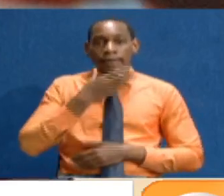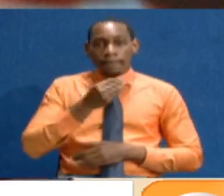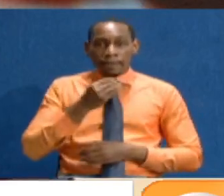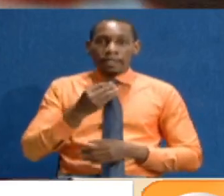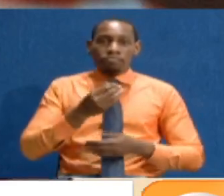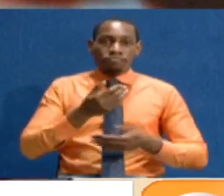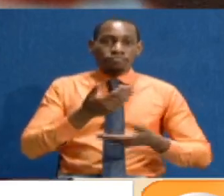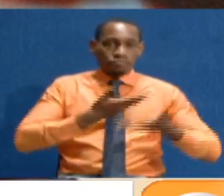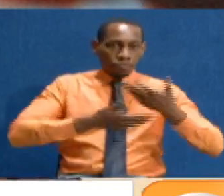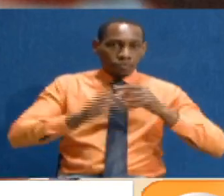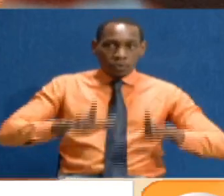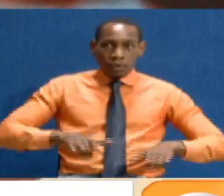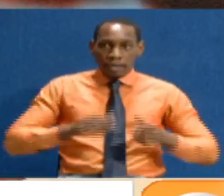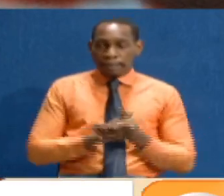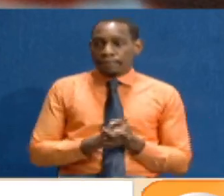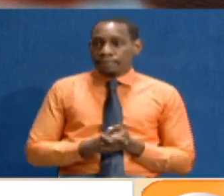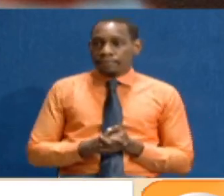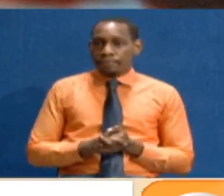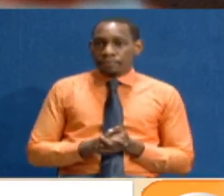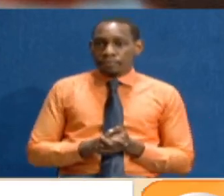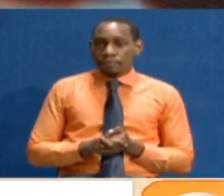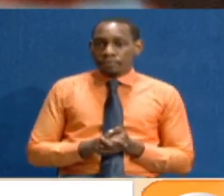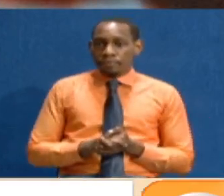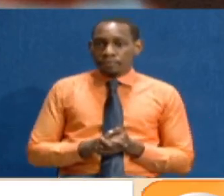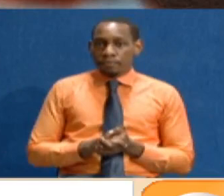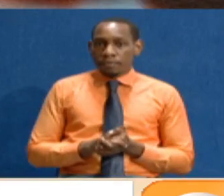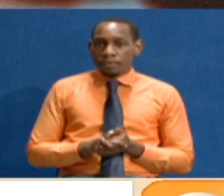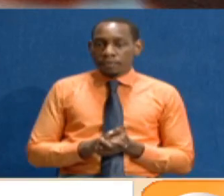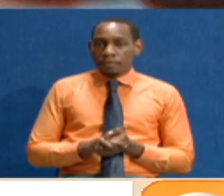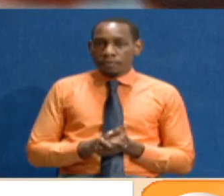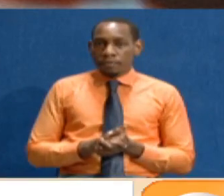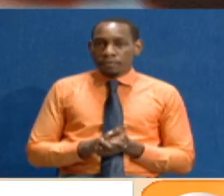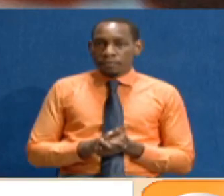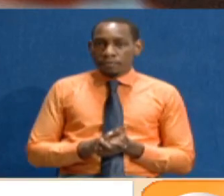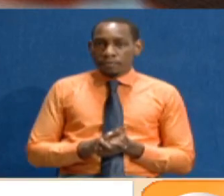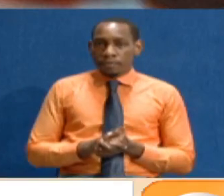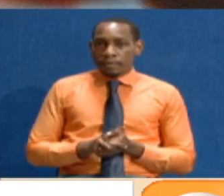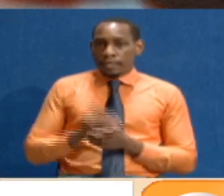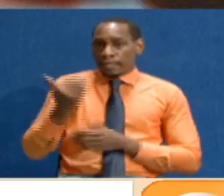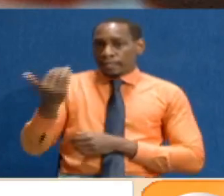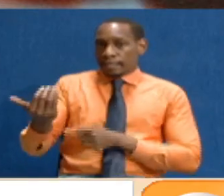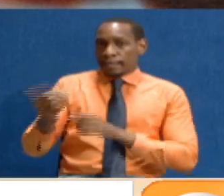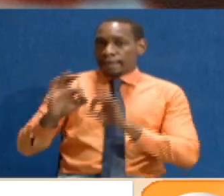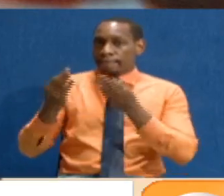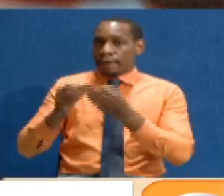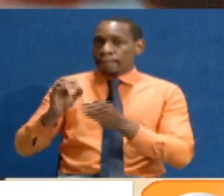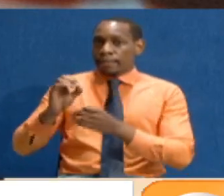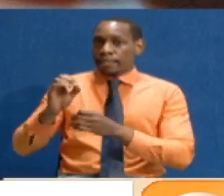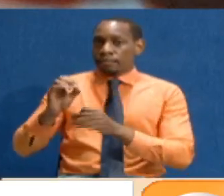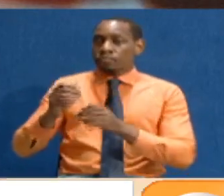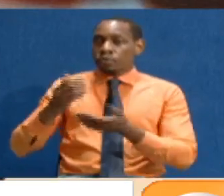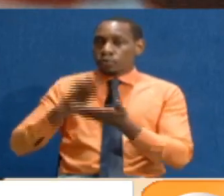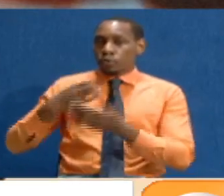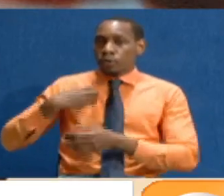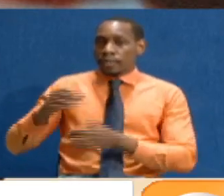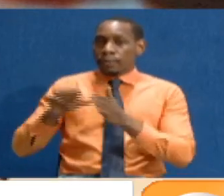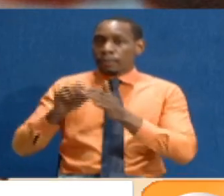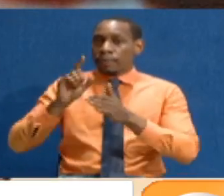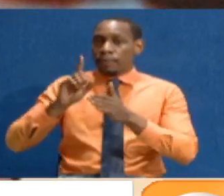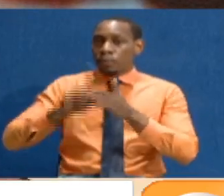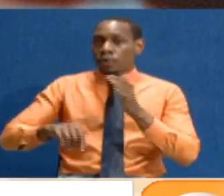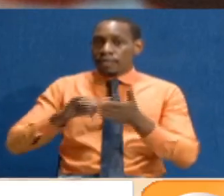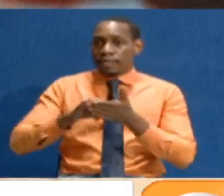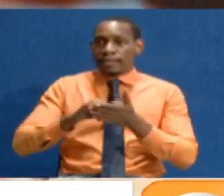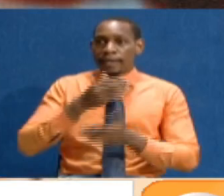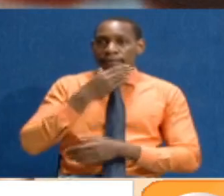lives. I'm dealing with a kid from a very high-end family who told me his only problem that was making him cause problem was